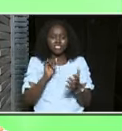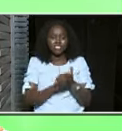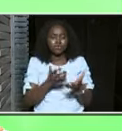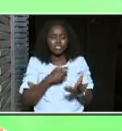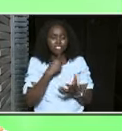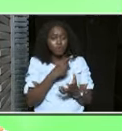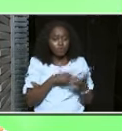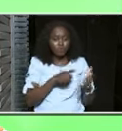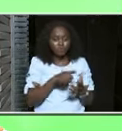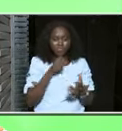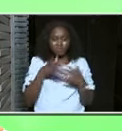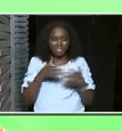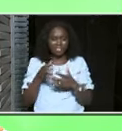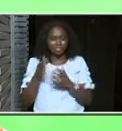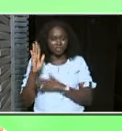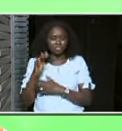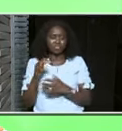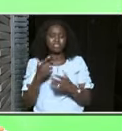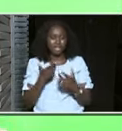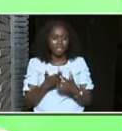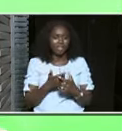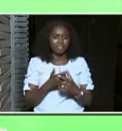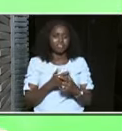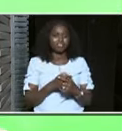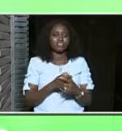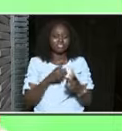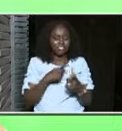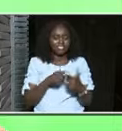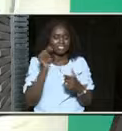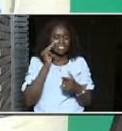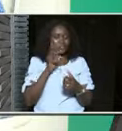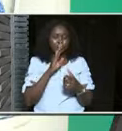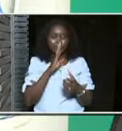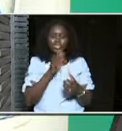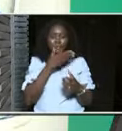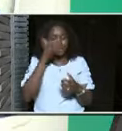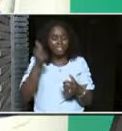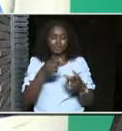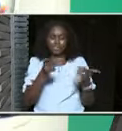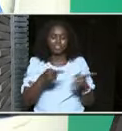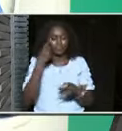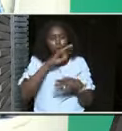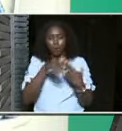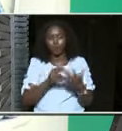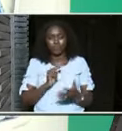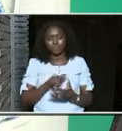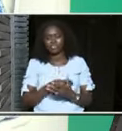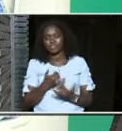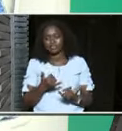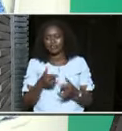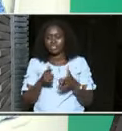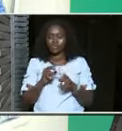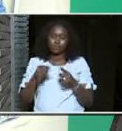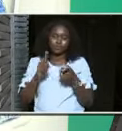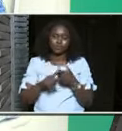then Nigeria will be a better place for everyone. Let's go to a few of our remote sites because we're running fast out of time and